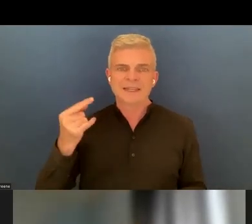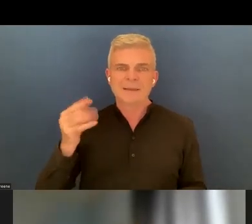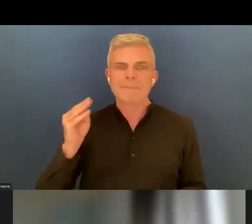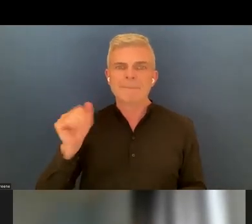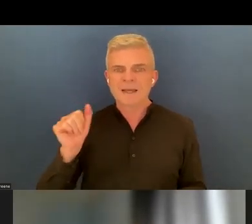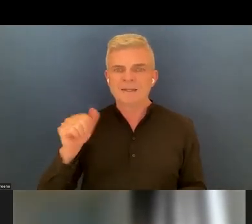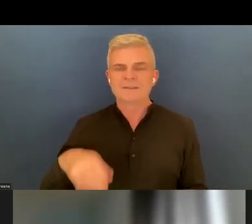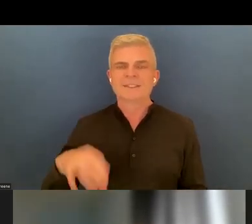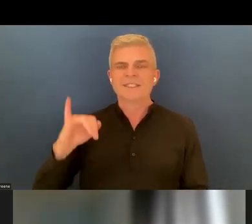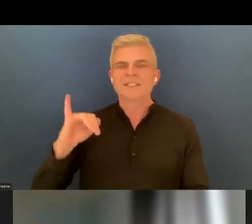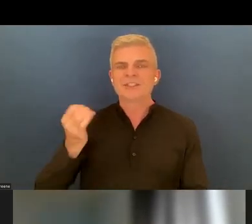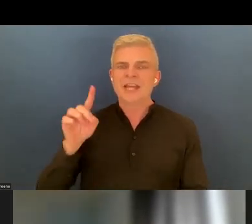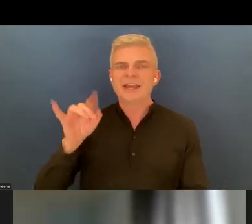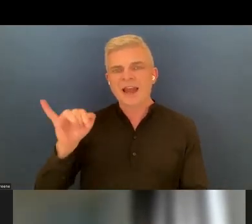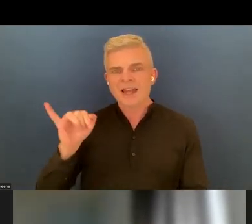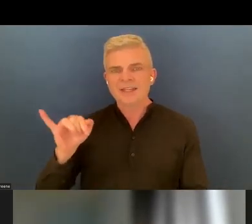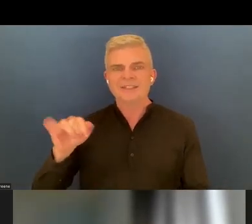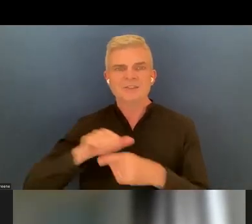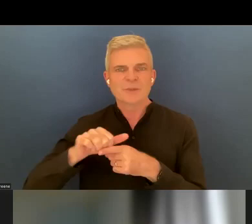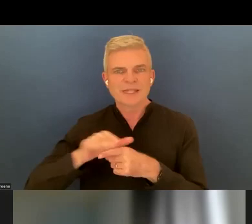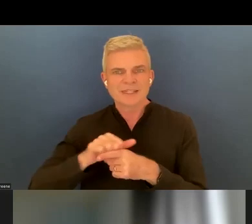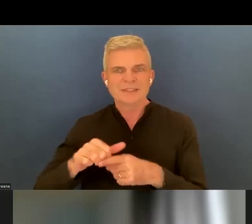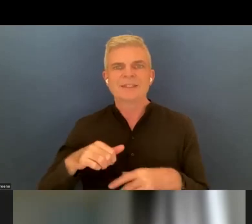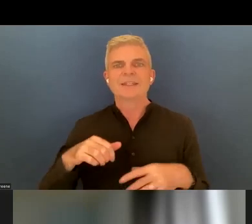so justice, equity, diversity, and inclusion,